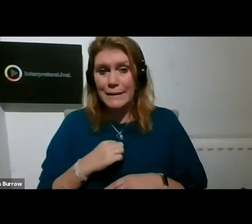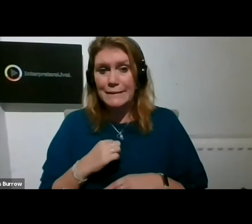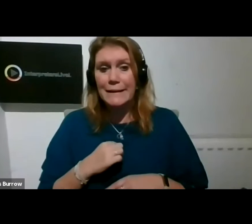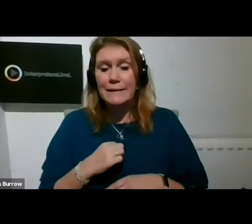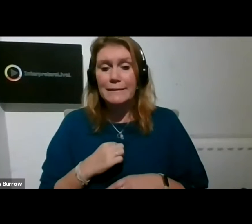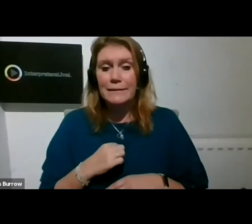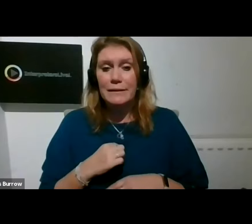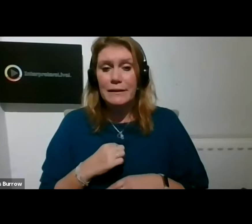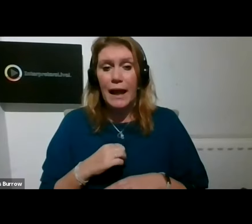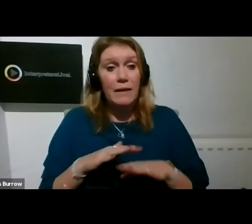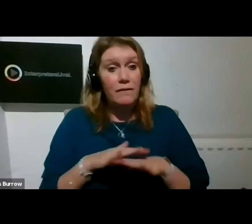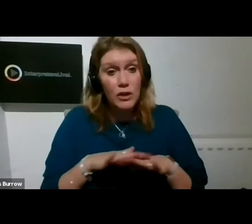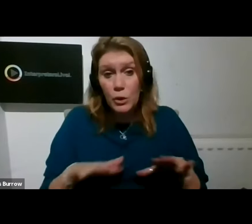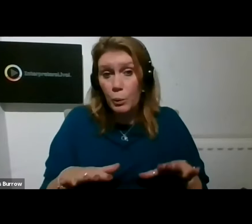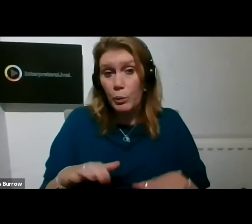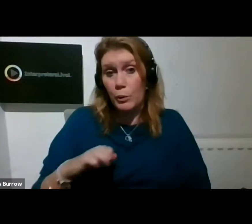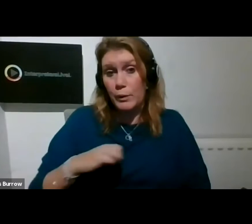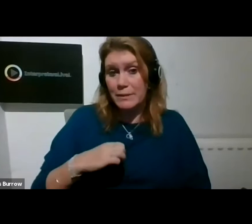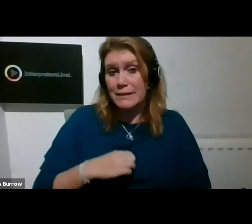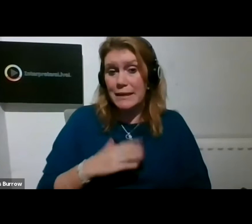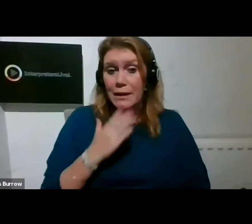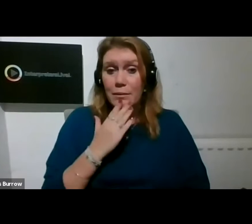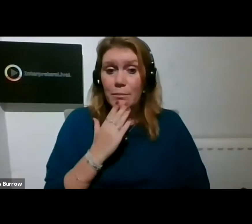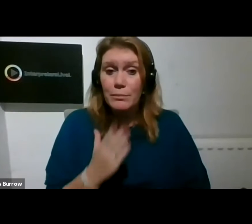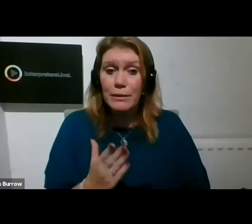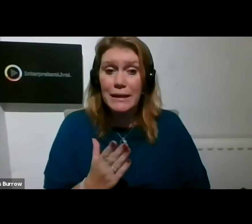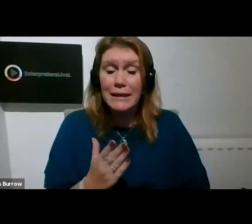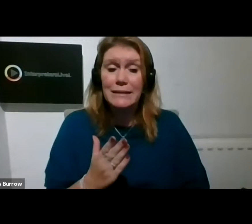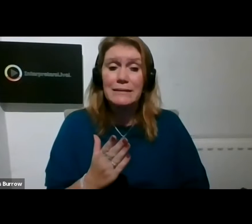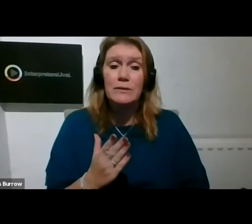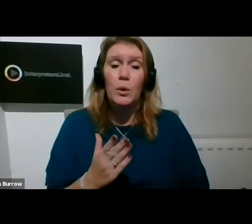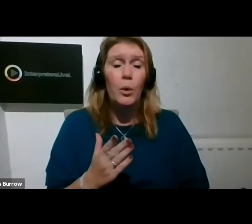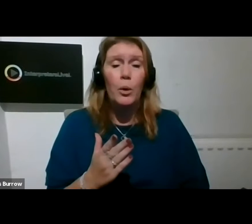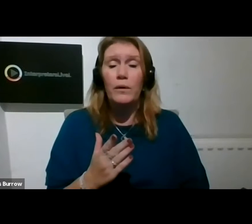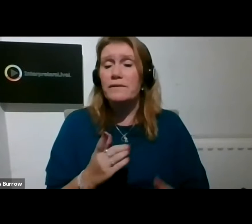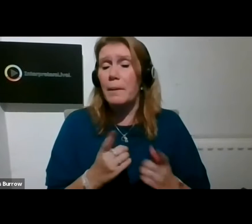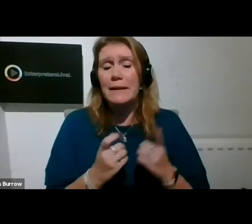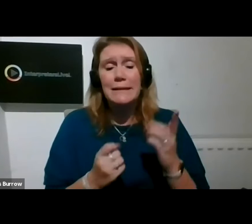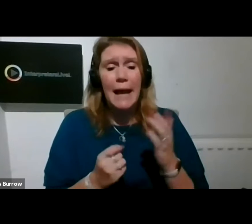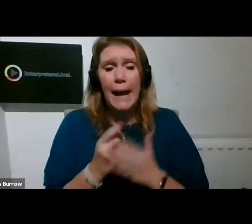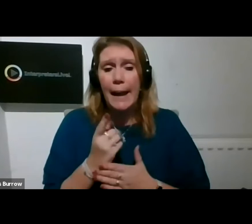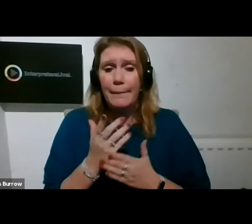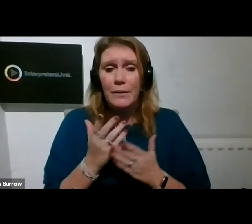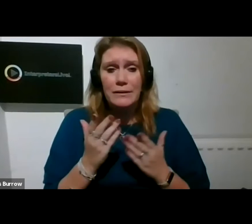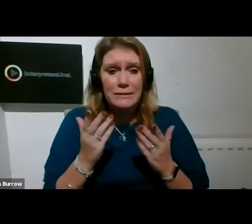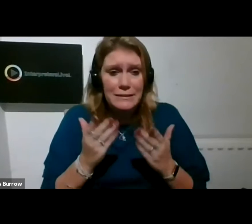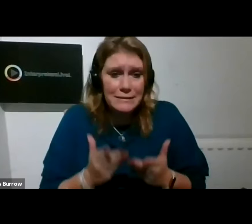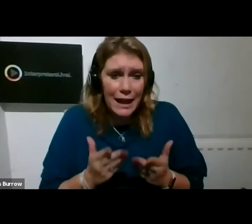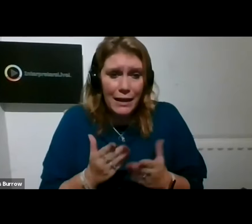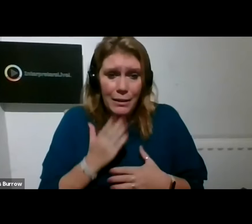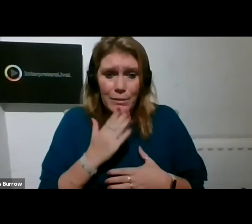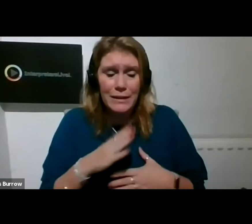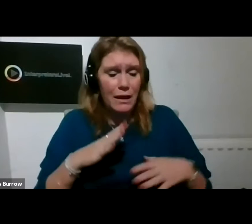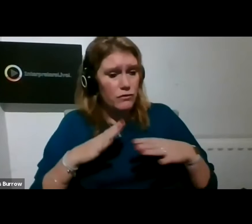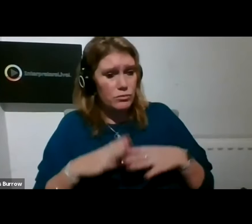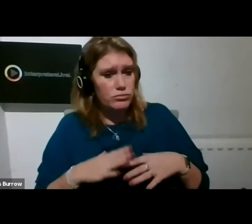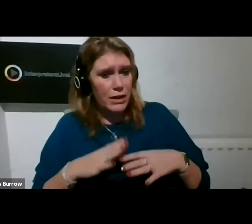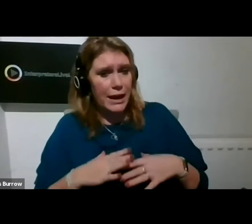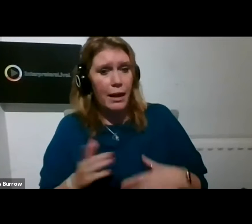not what you were expecting, then like I say, please, all things have happened today, then have a break, come back and listen to the